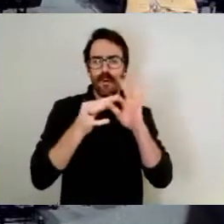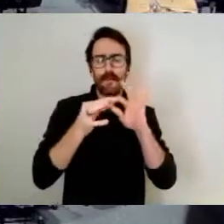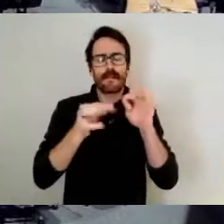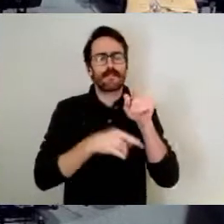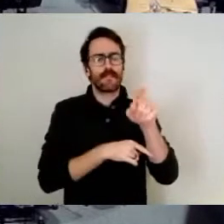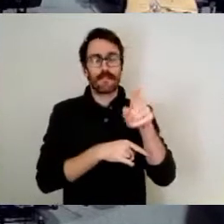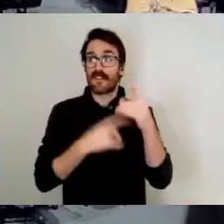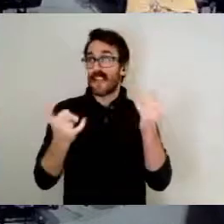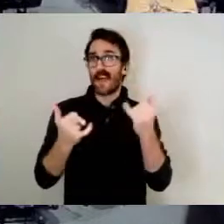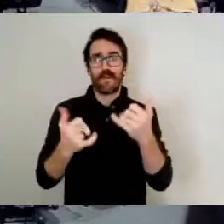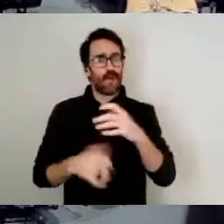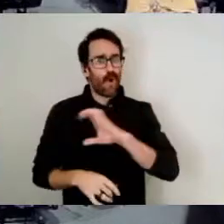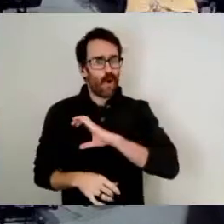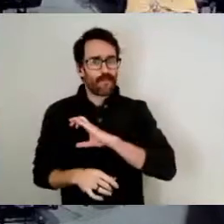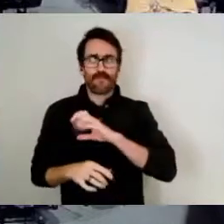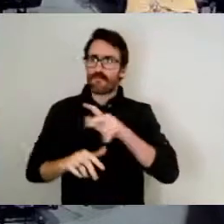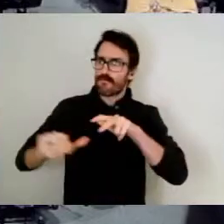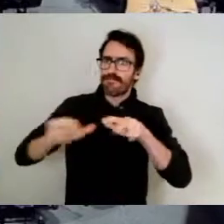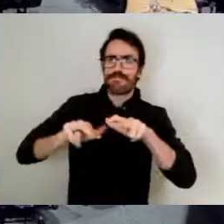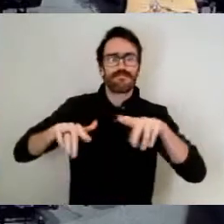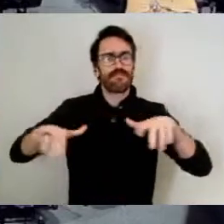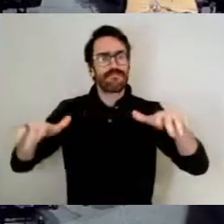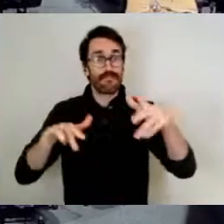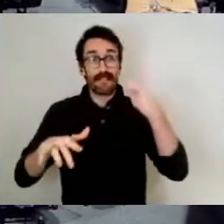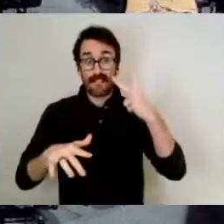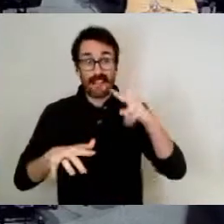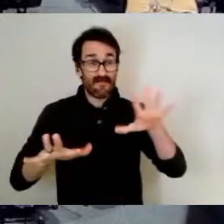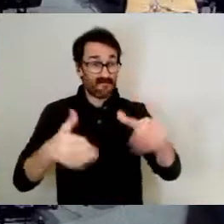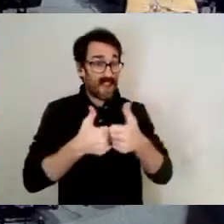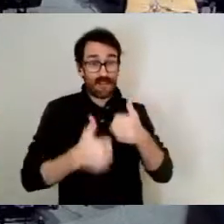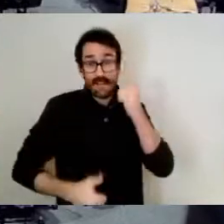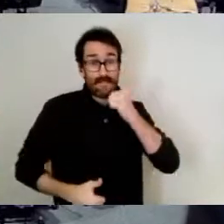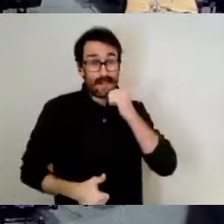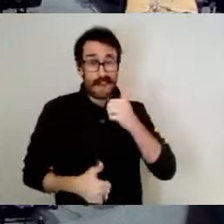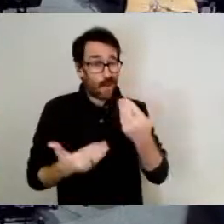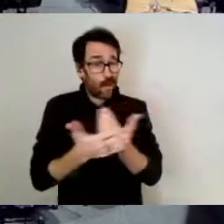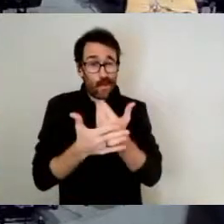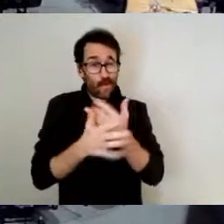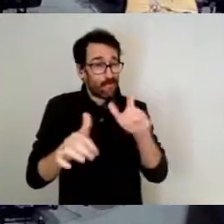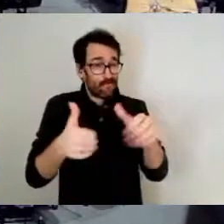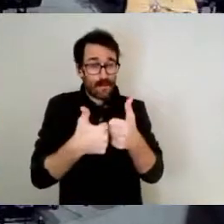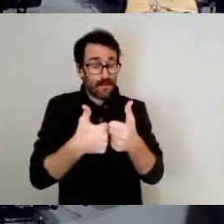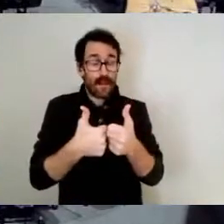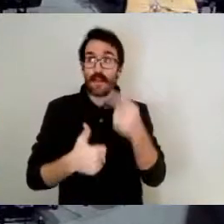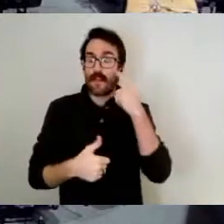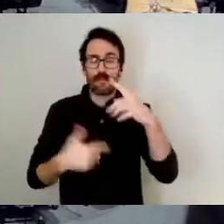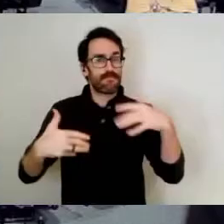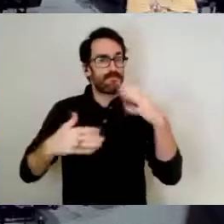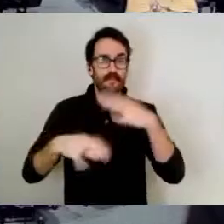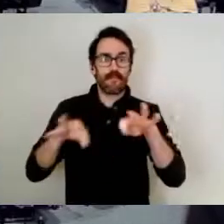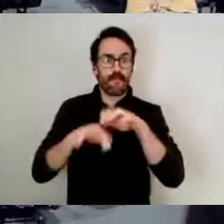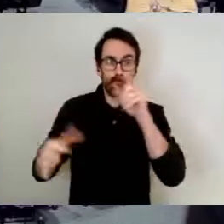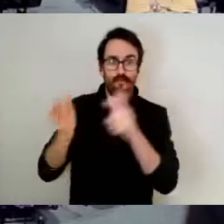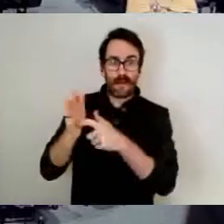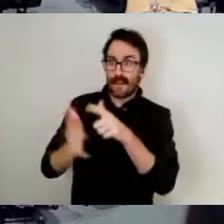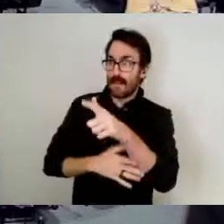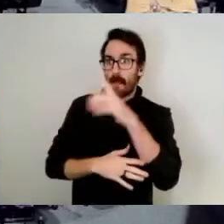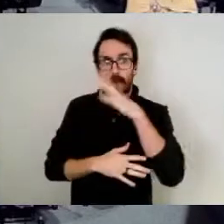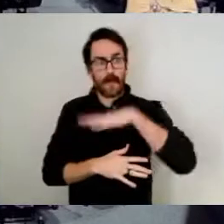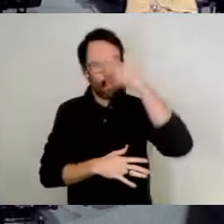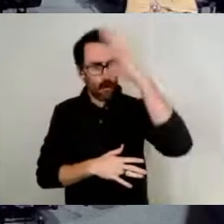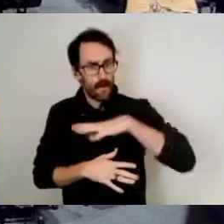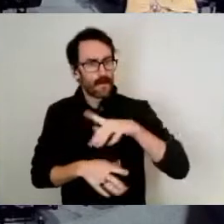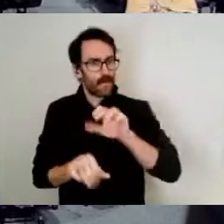that Chief Slowly has said about the protesters. They're kind of adapting to enforcement measures. They're changing